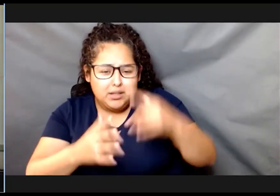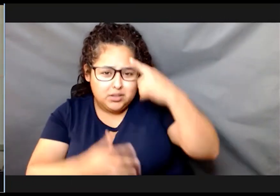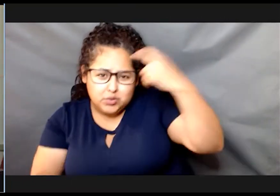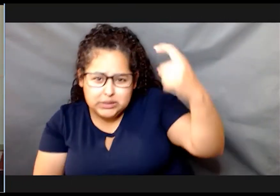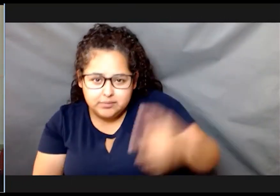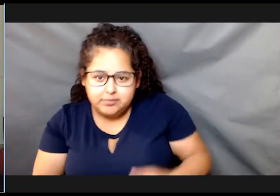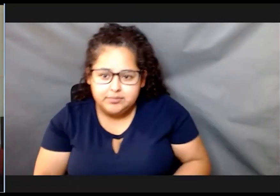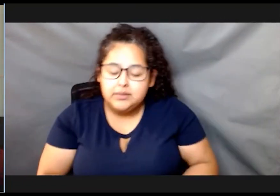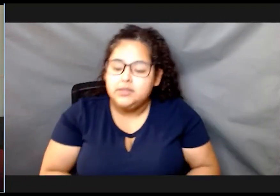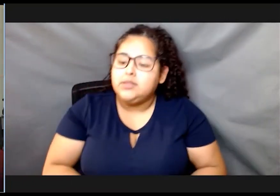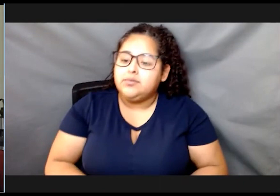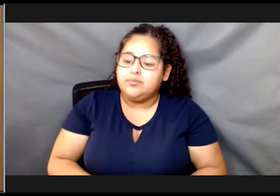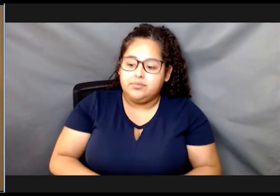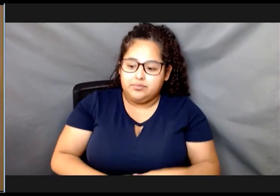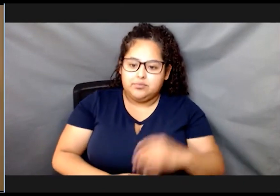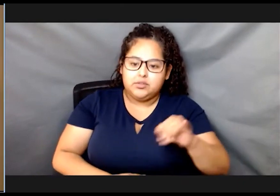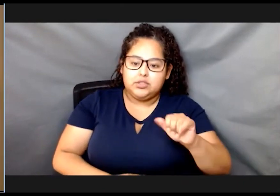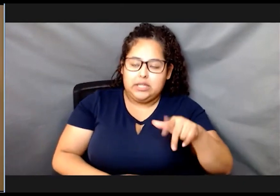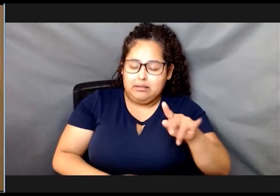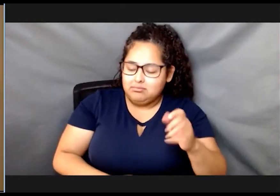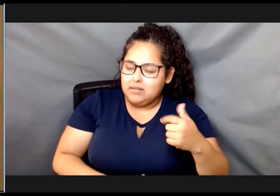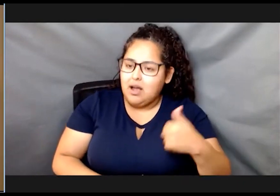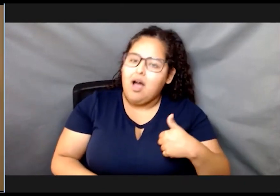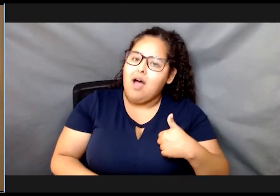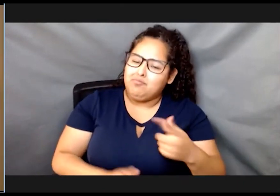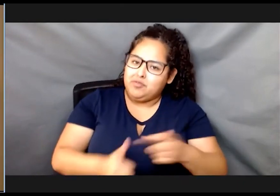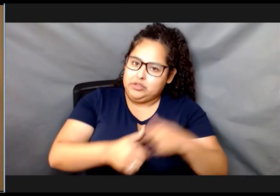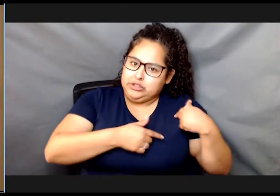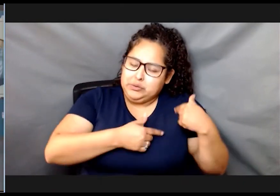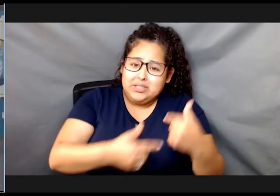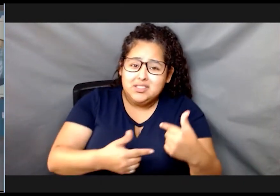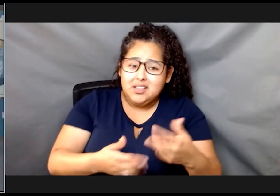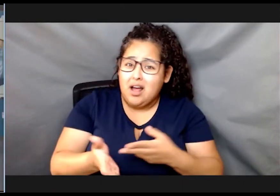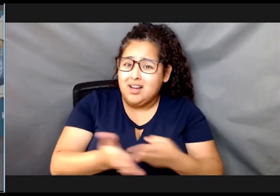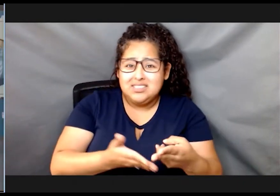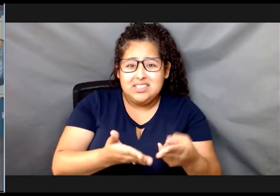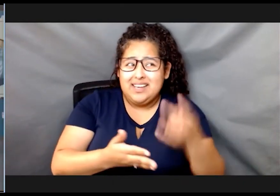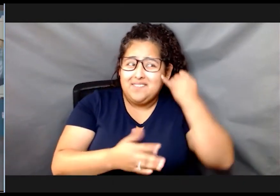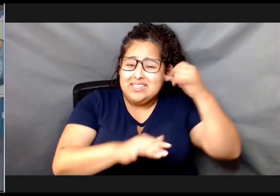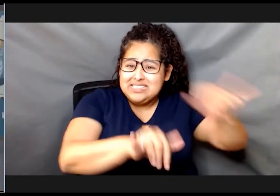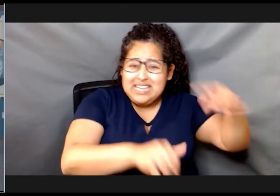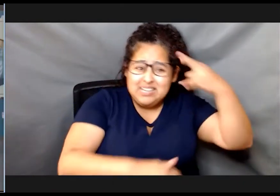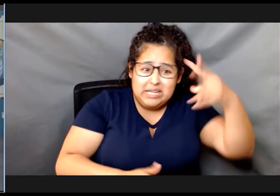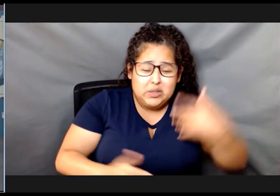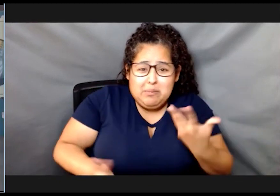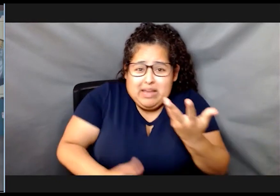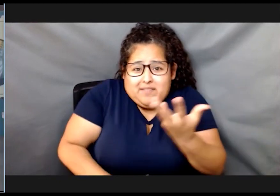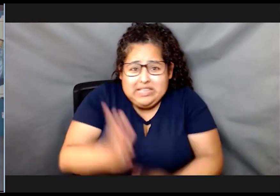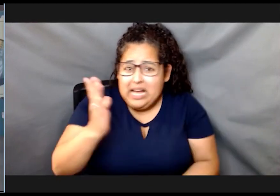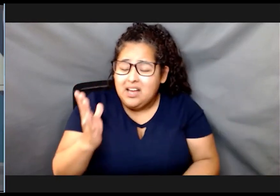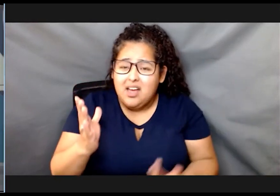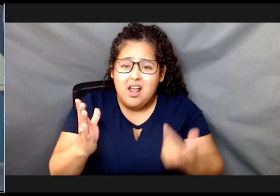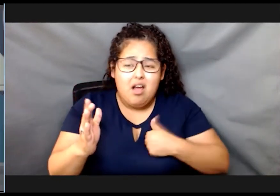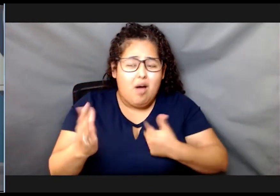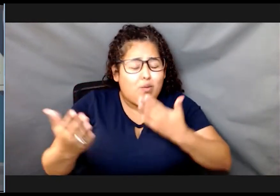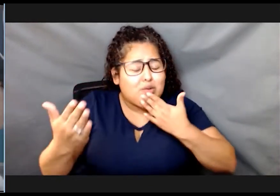by now if I was still there. I'm a first generation, and yes, I am definitely grateful for the sacrifices